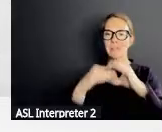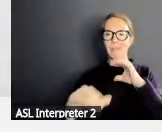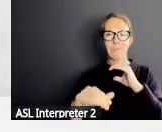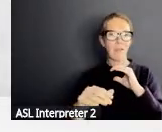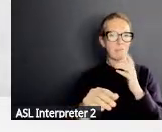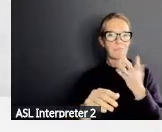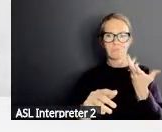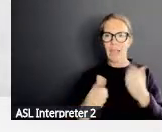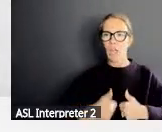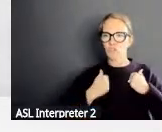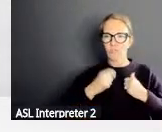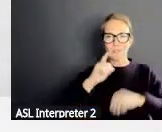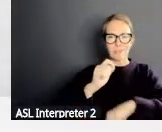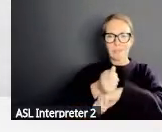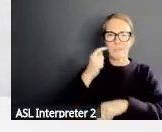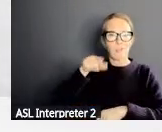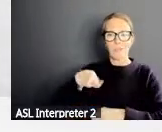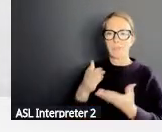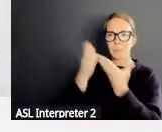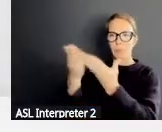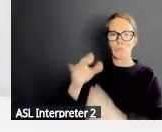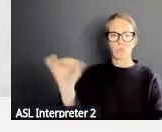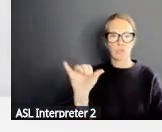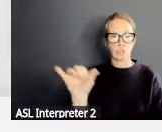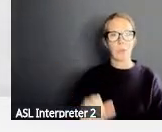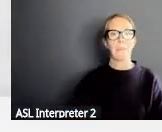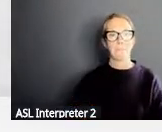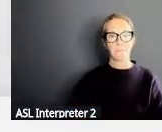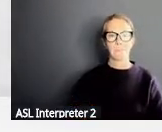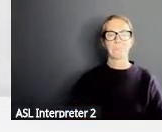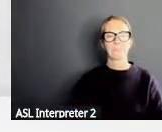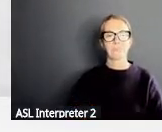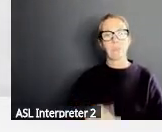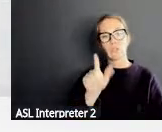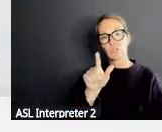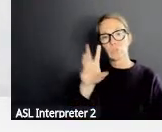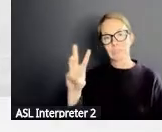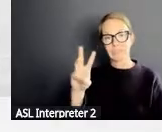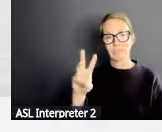proposal. Our email address is